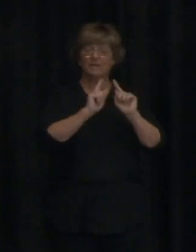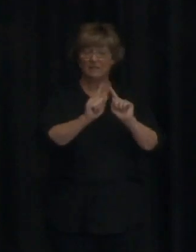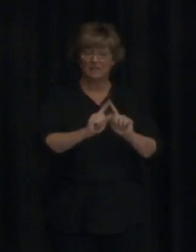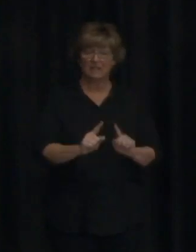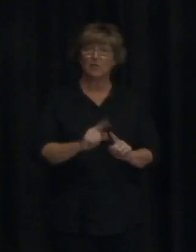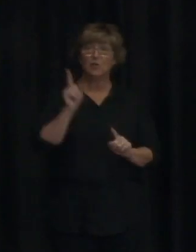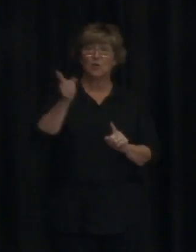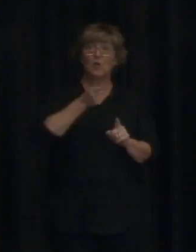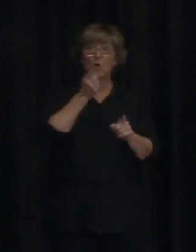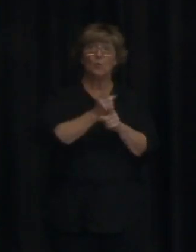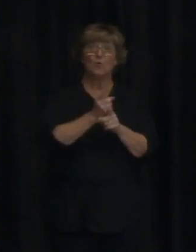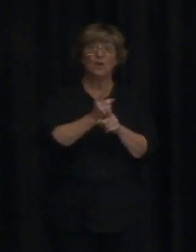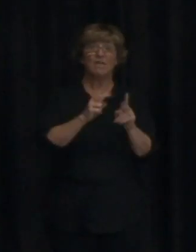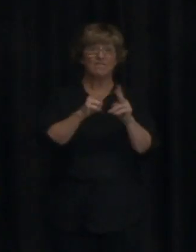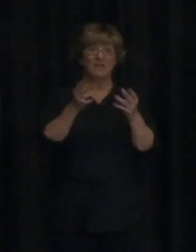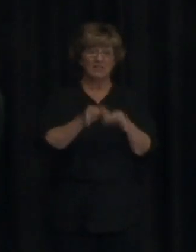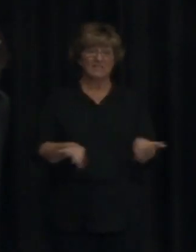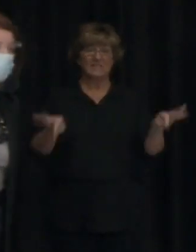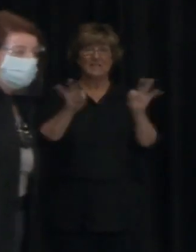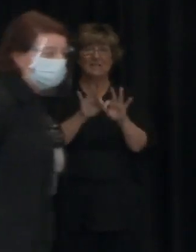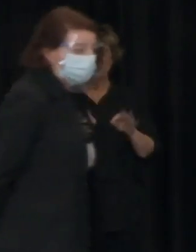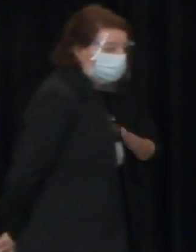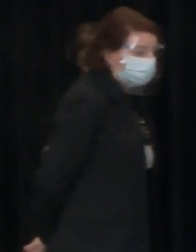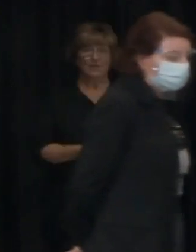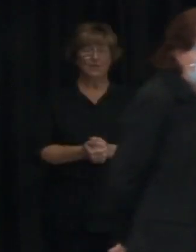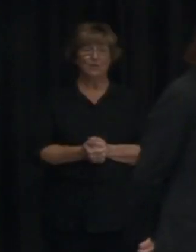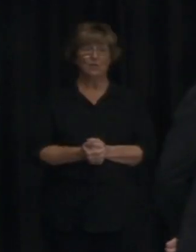you're right, is very significant.